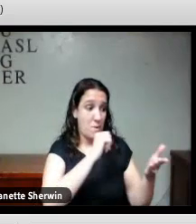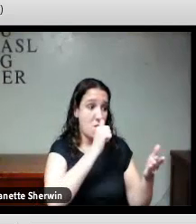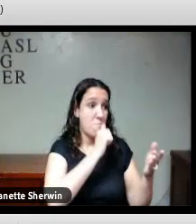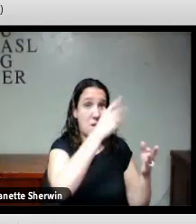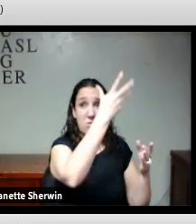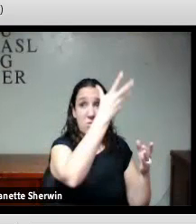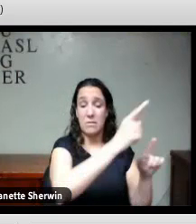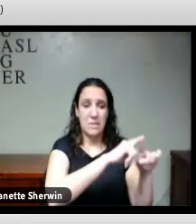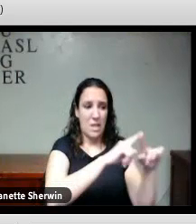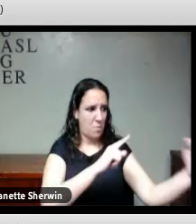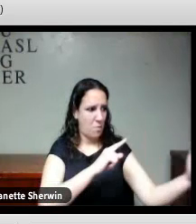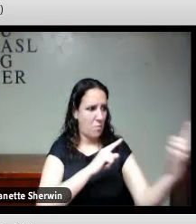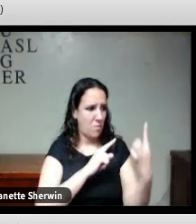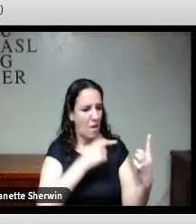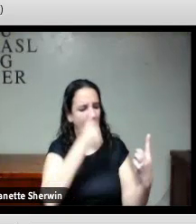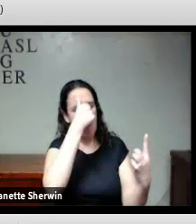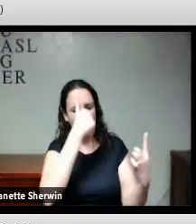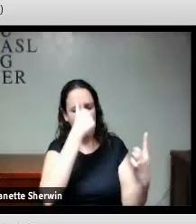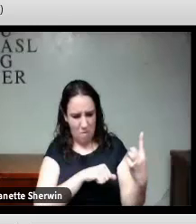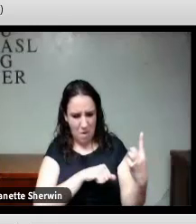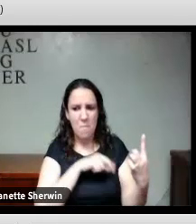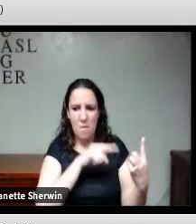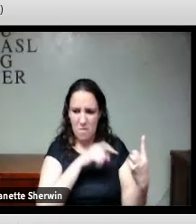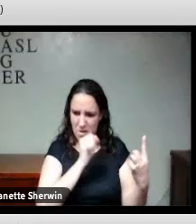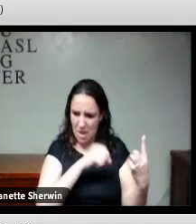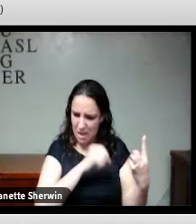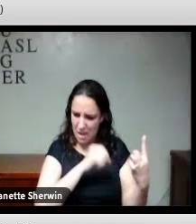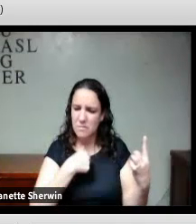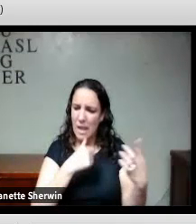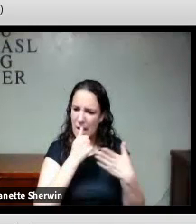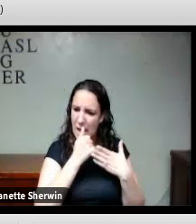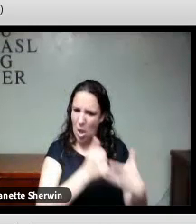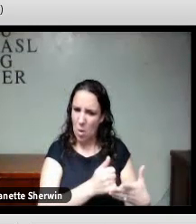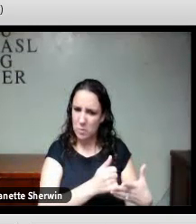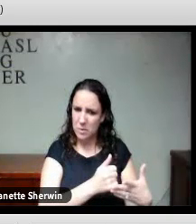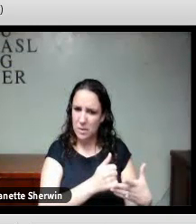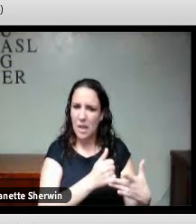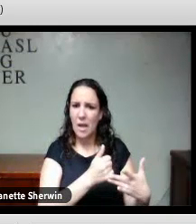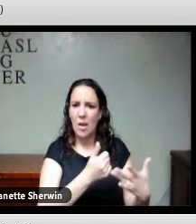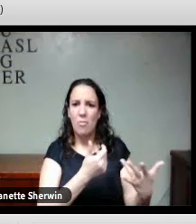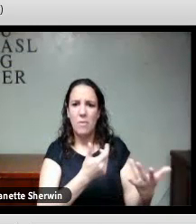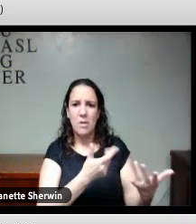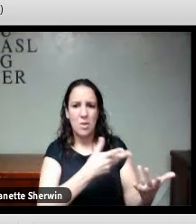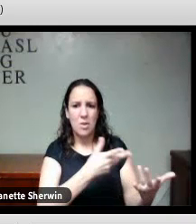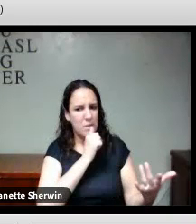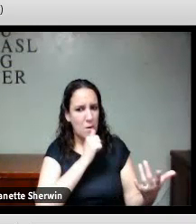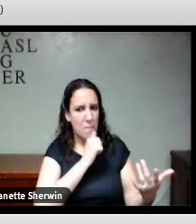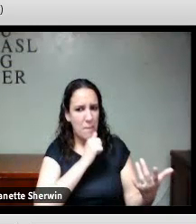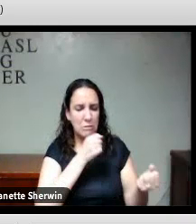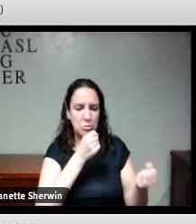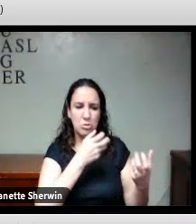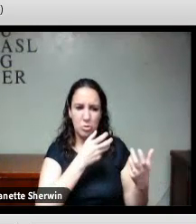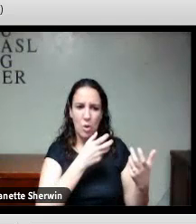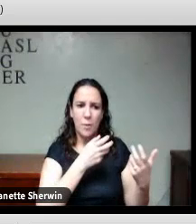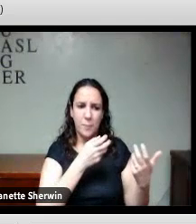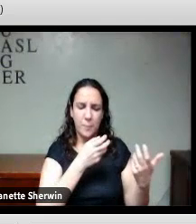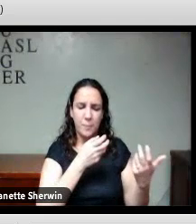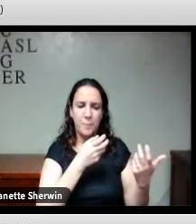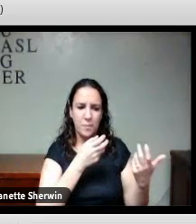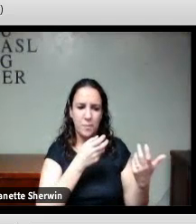the library and they remember that Danielle really spent some time with them and then thanked them for their